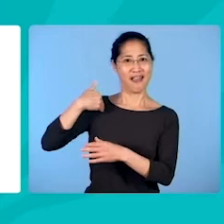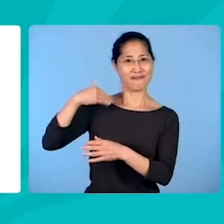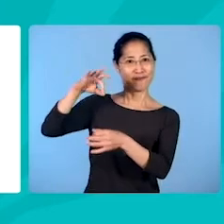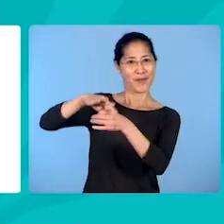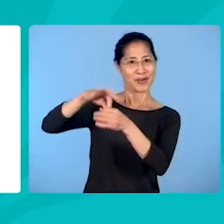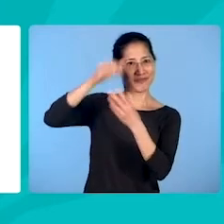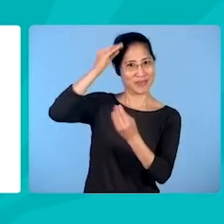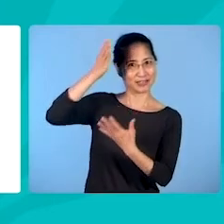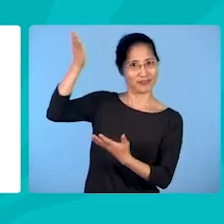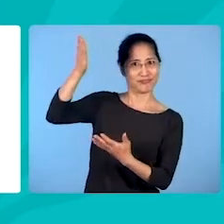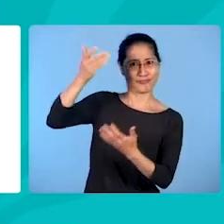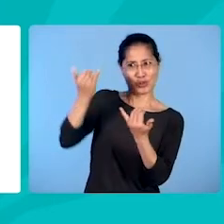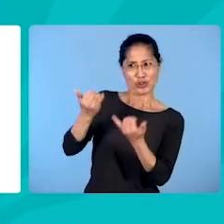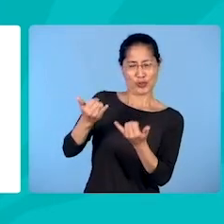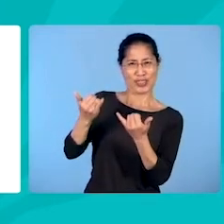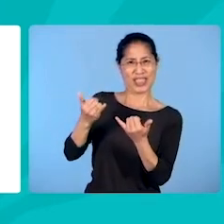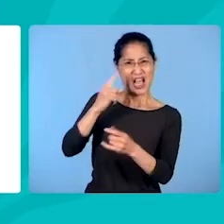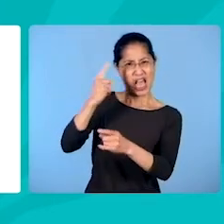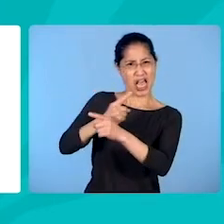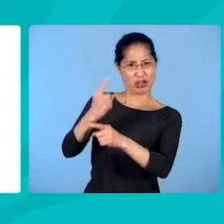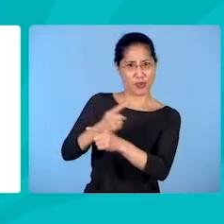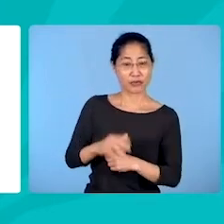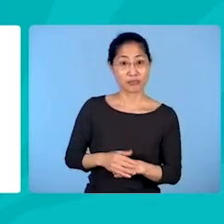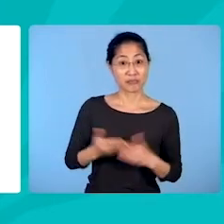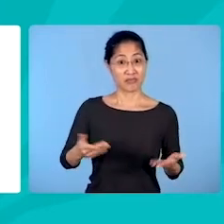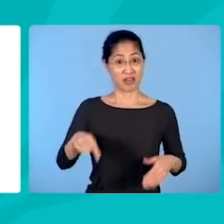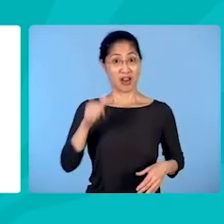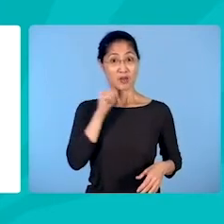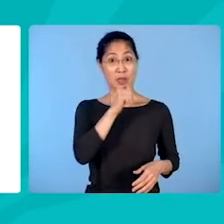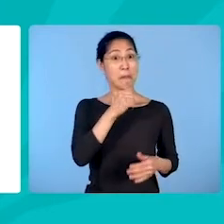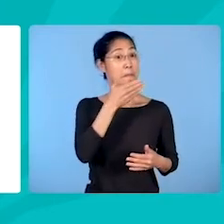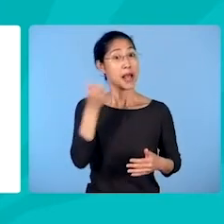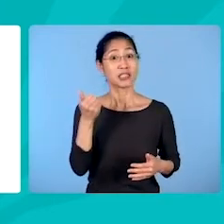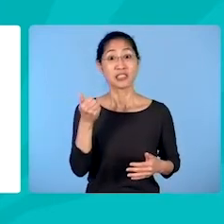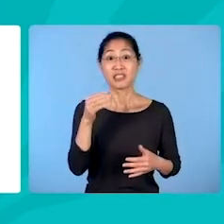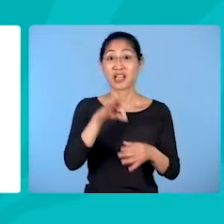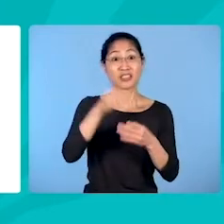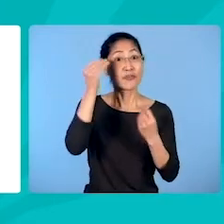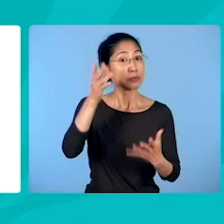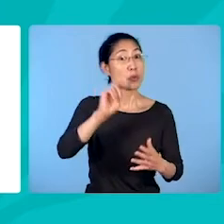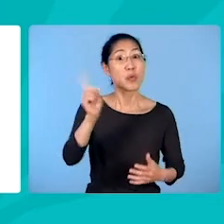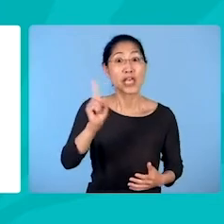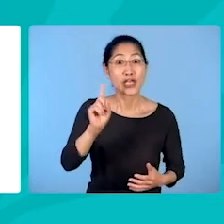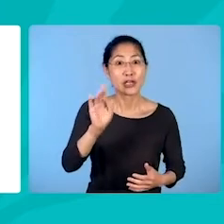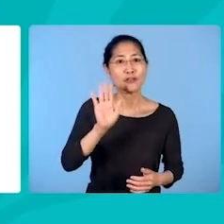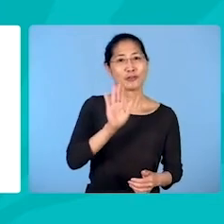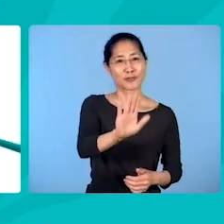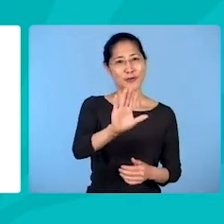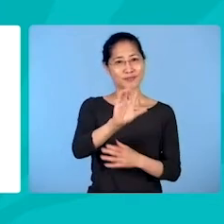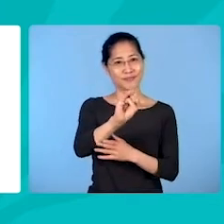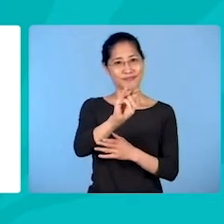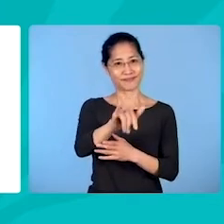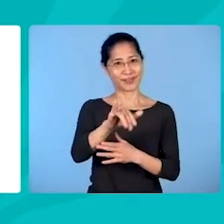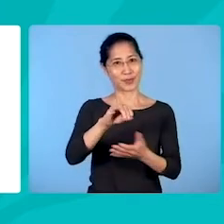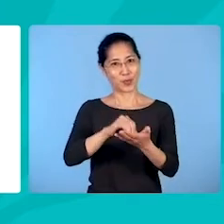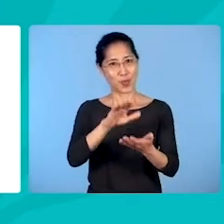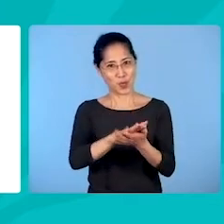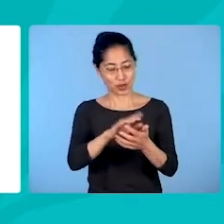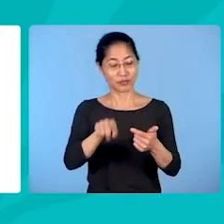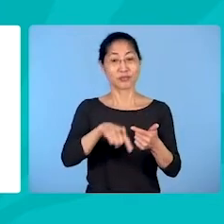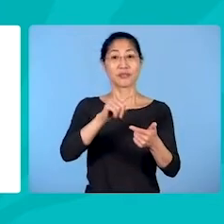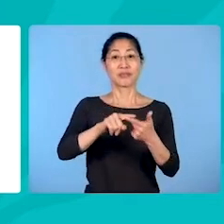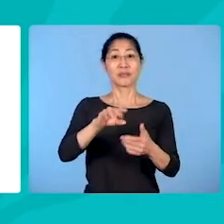so the the signer is in picture with the rest of the video we do have the voiceover which is occurring